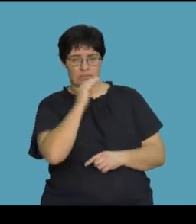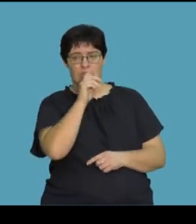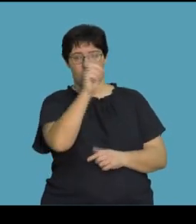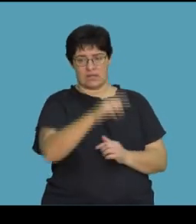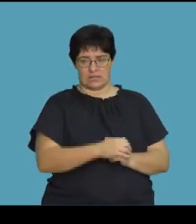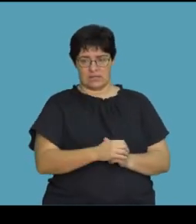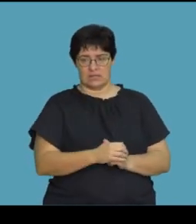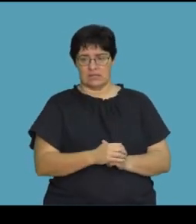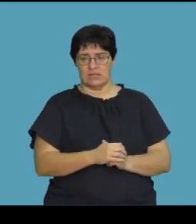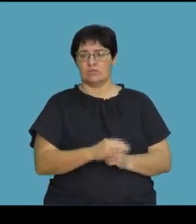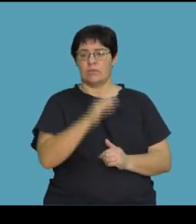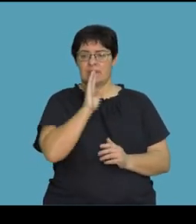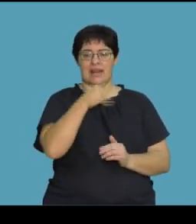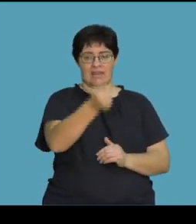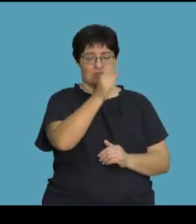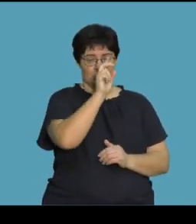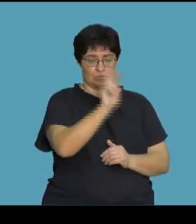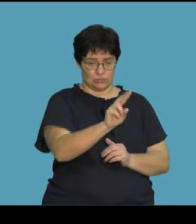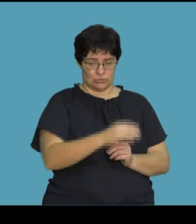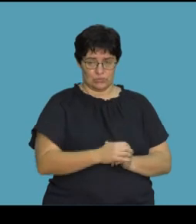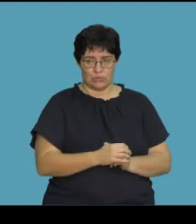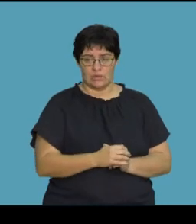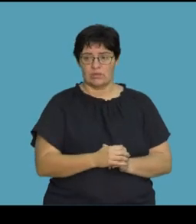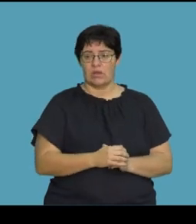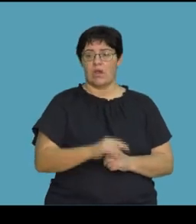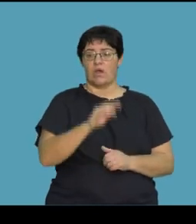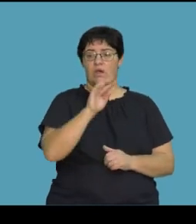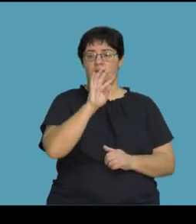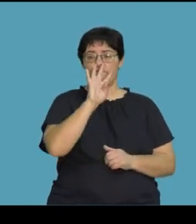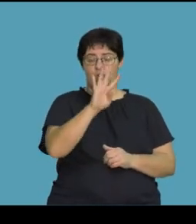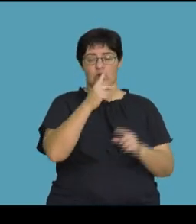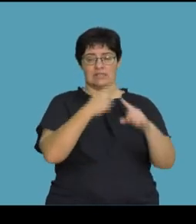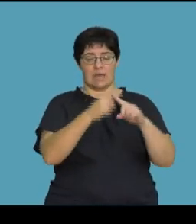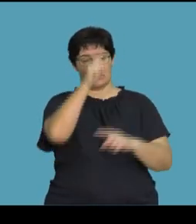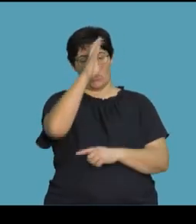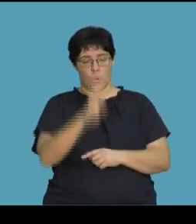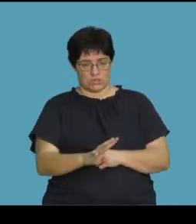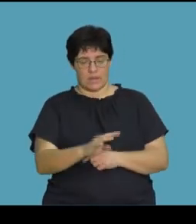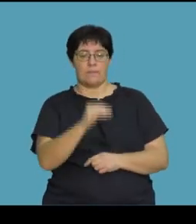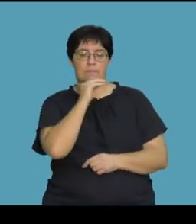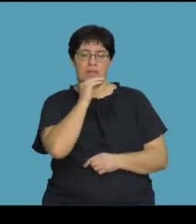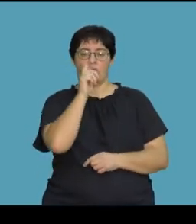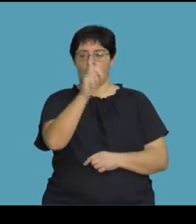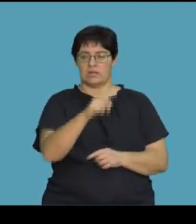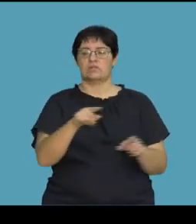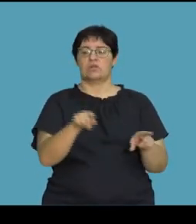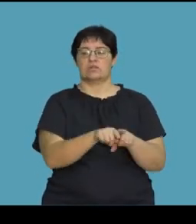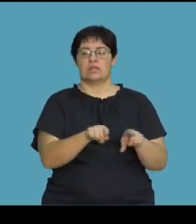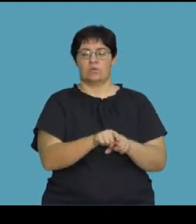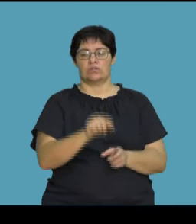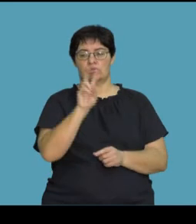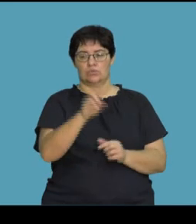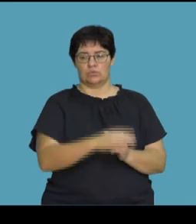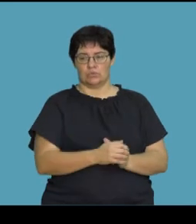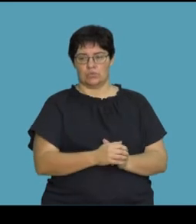is 1, so I will be left with just the 2 there. And then 4 multiplied by a quarter, it will just be 1